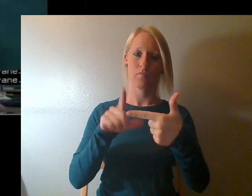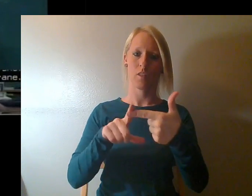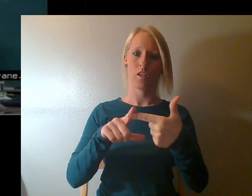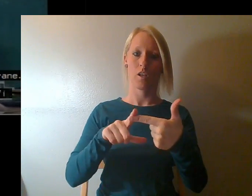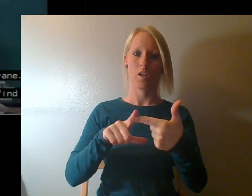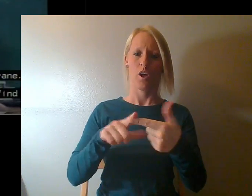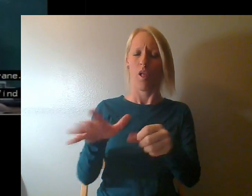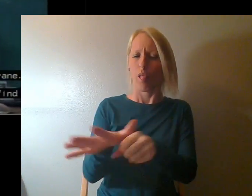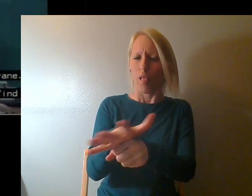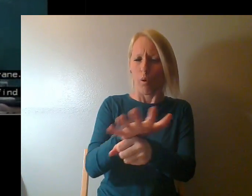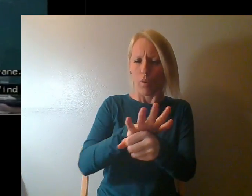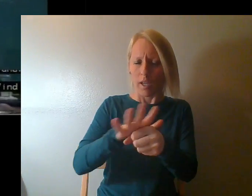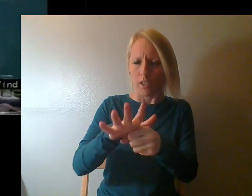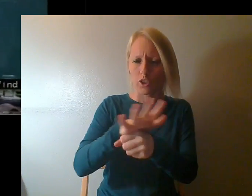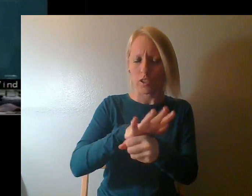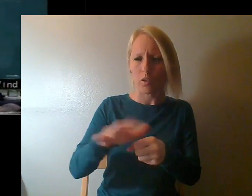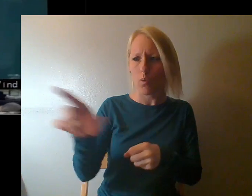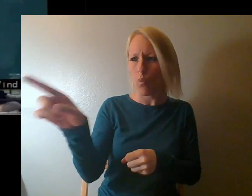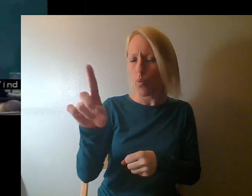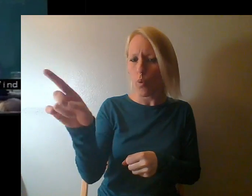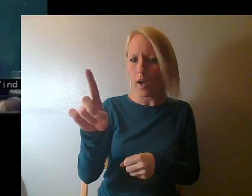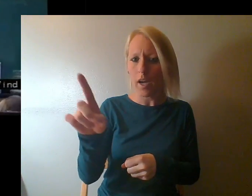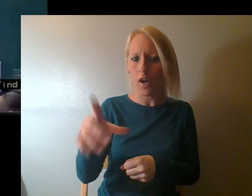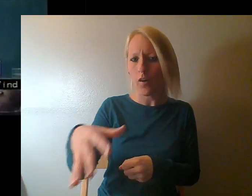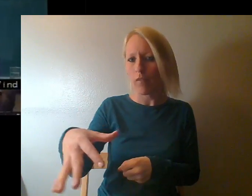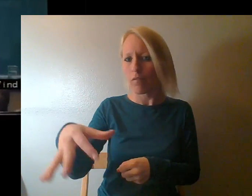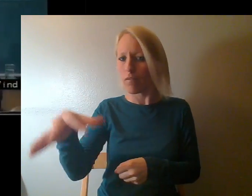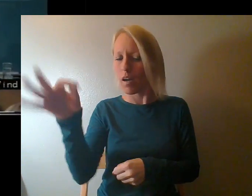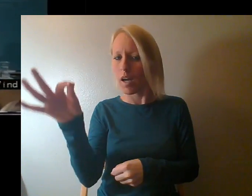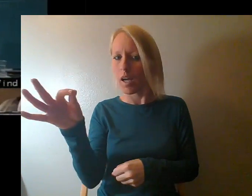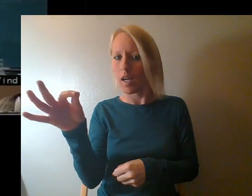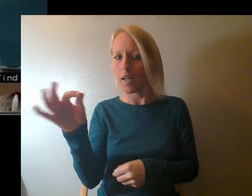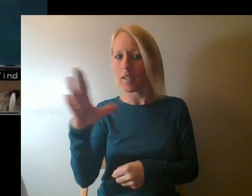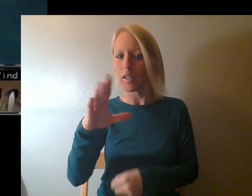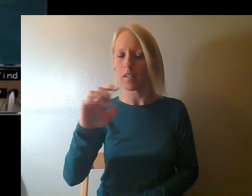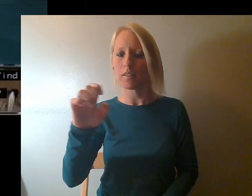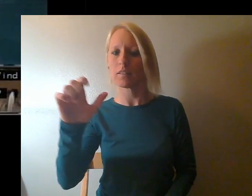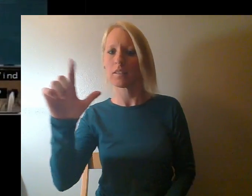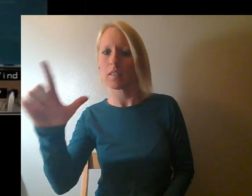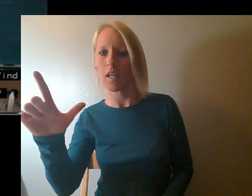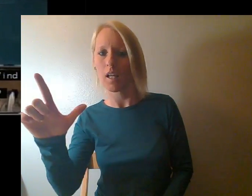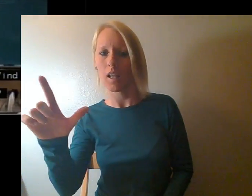Where on the cell will we find the cell membrane? Your group did this.